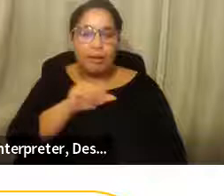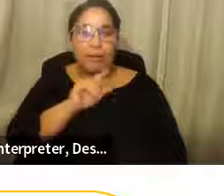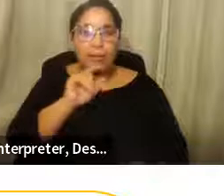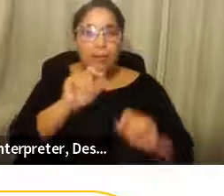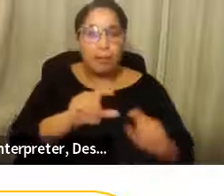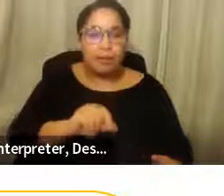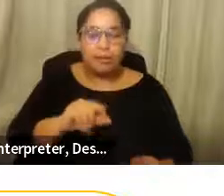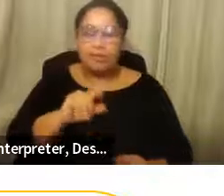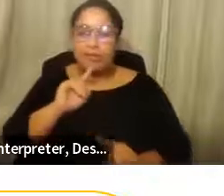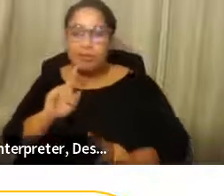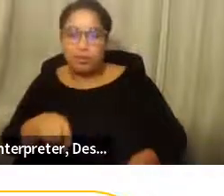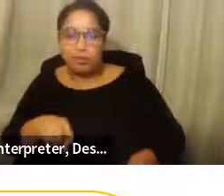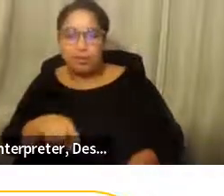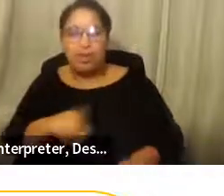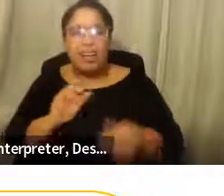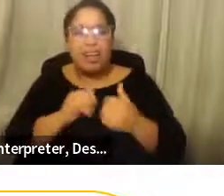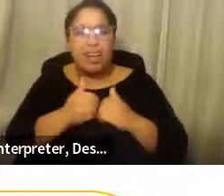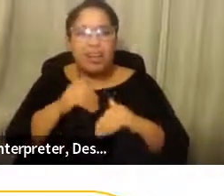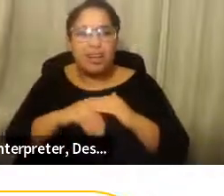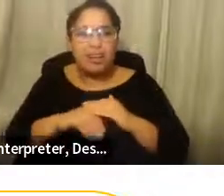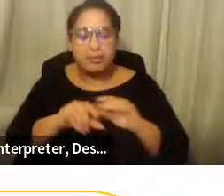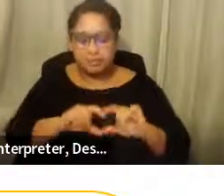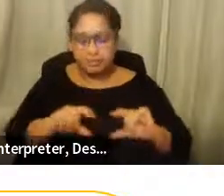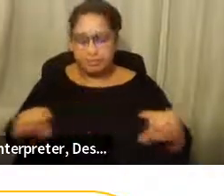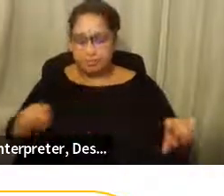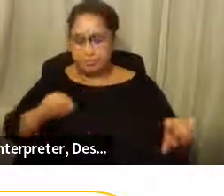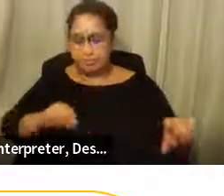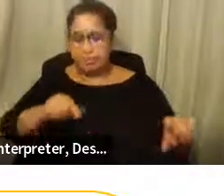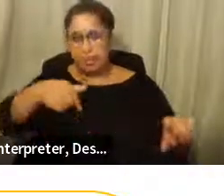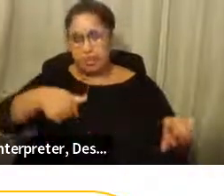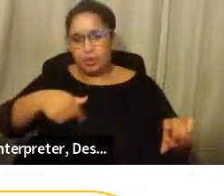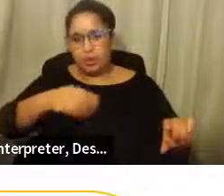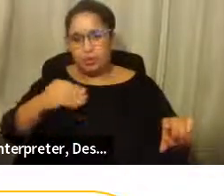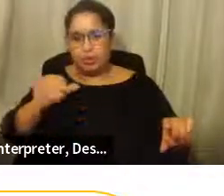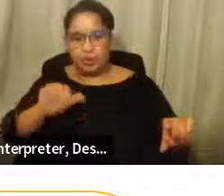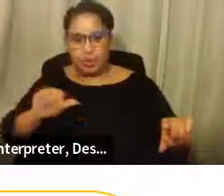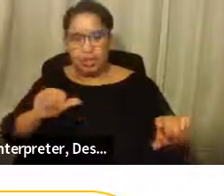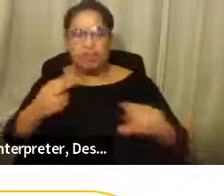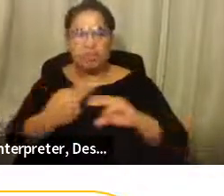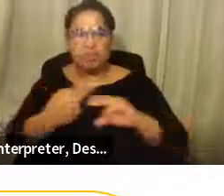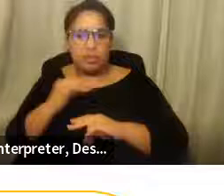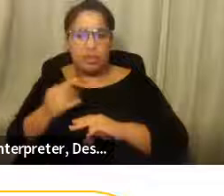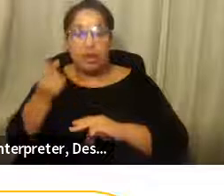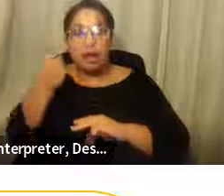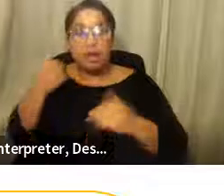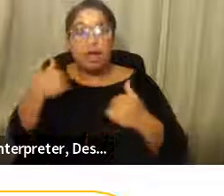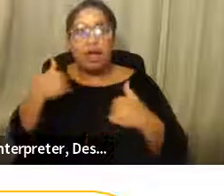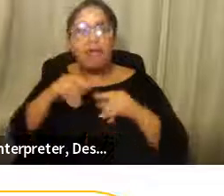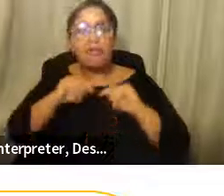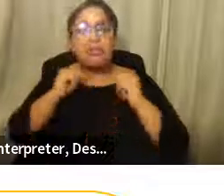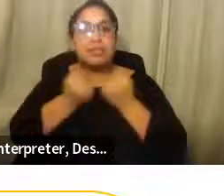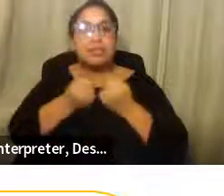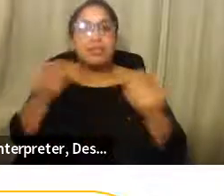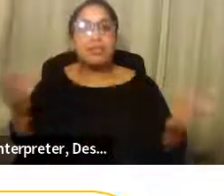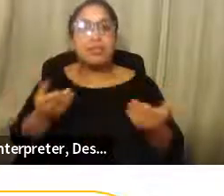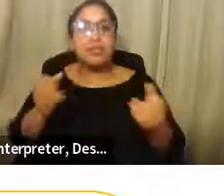the question and answer function here in Zoom, and we have people on the back end who can answer questions, as well